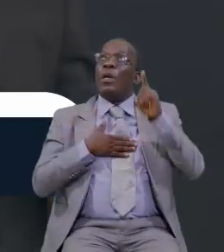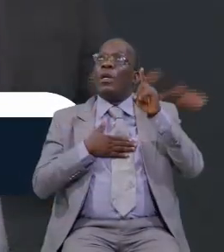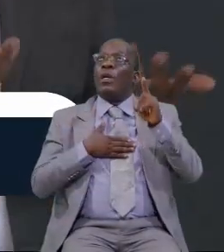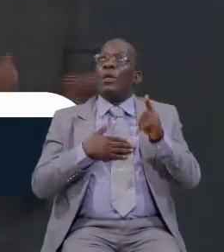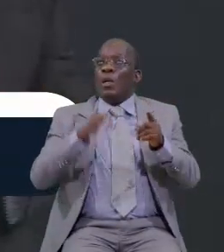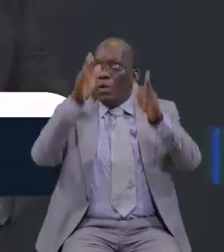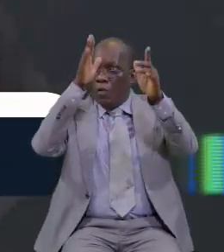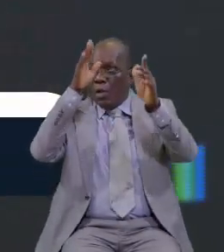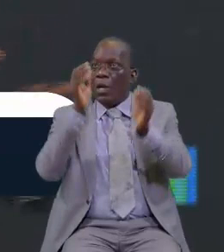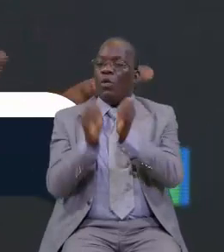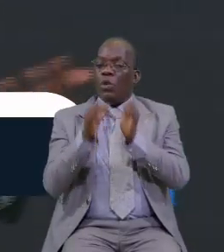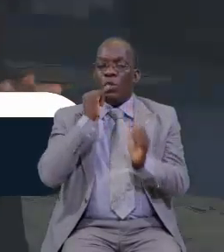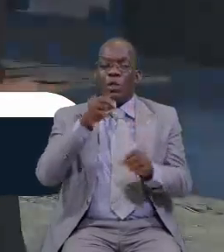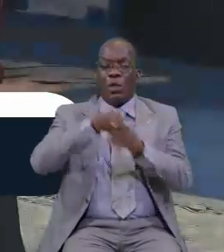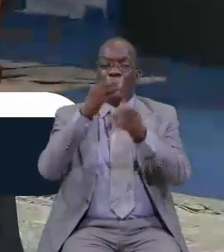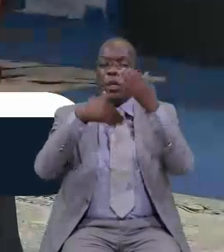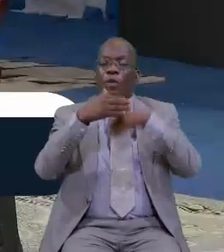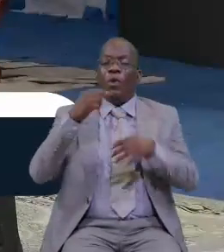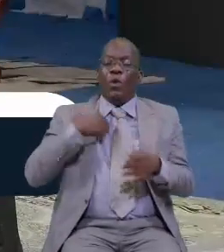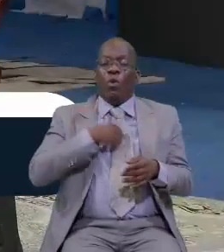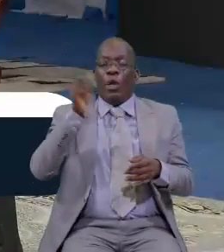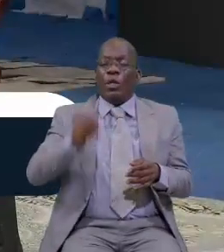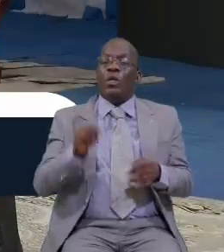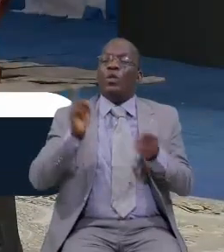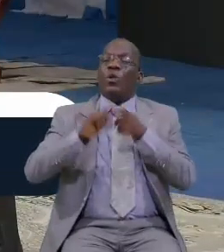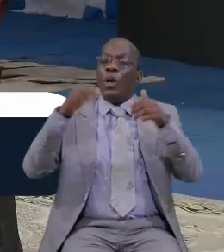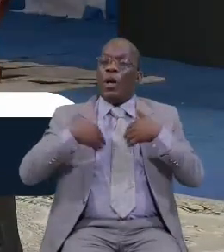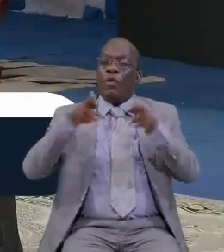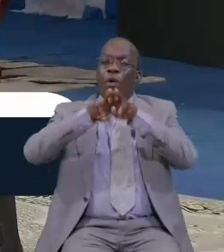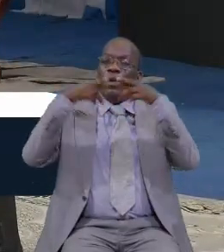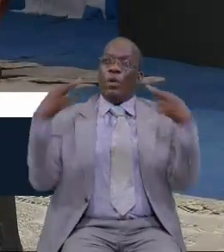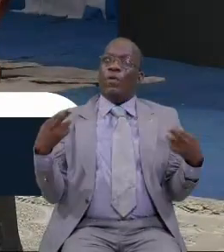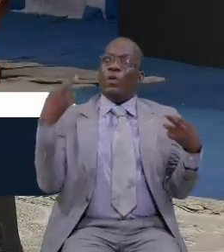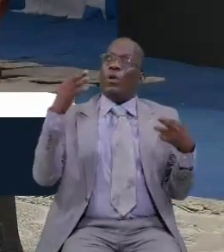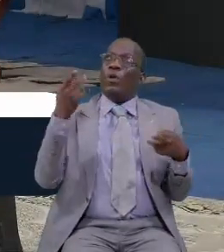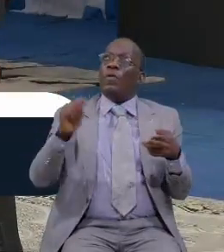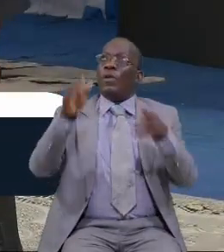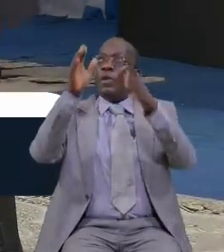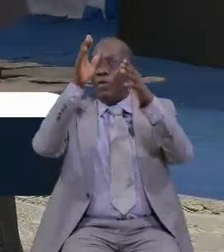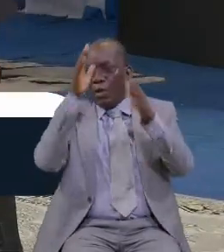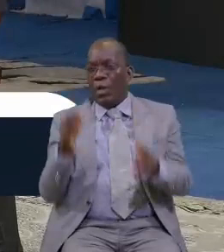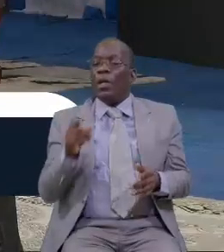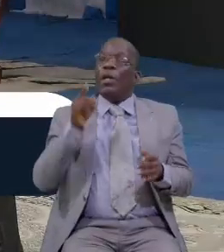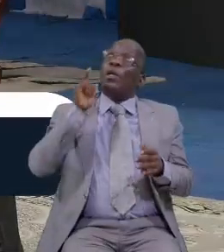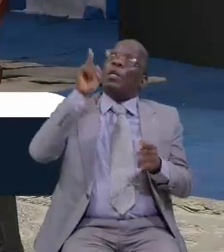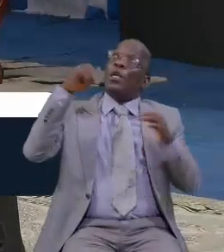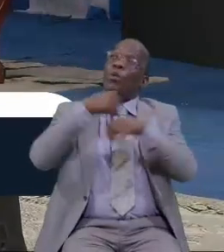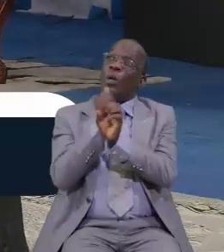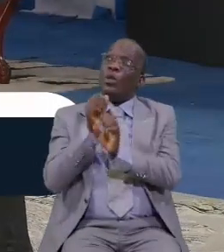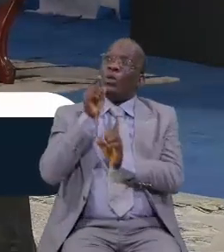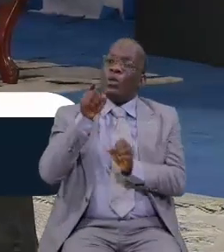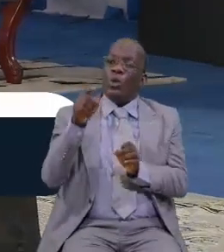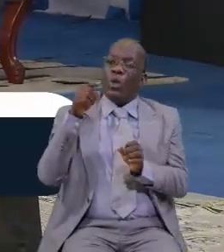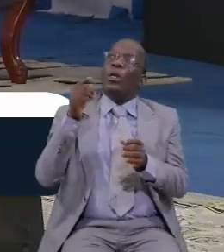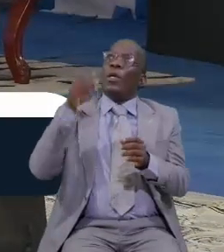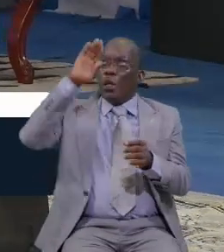the revelation of the Father. You come to the Lord, he makes you his own son, his own child. He makes you